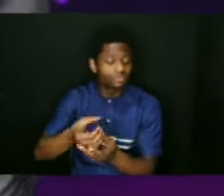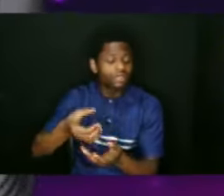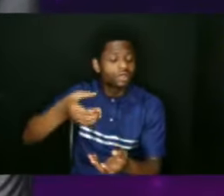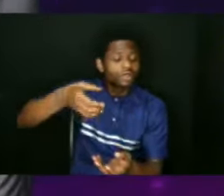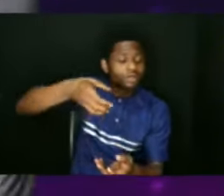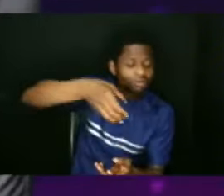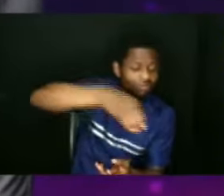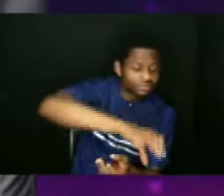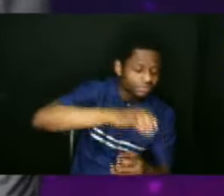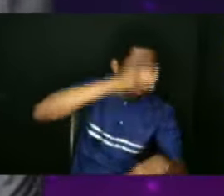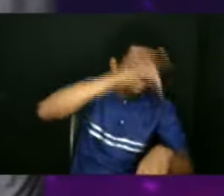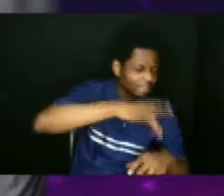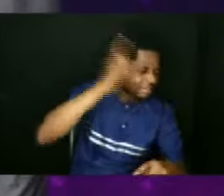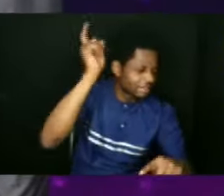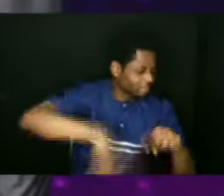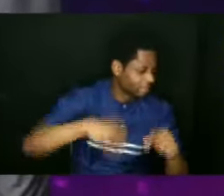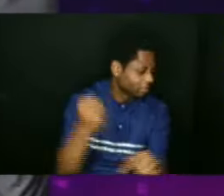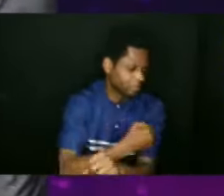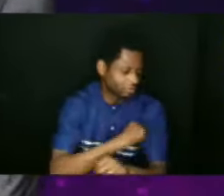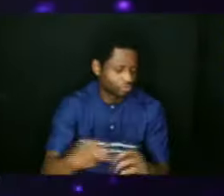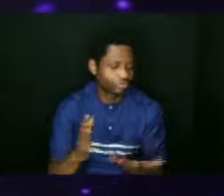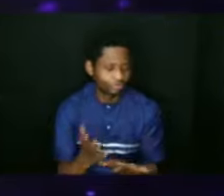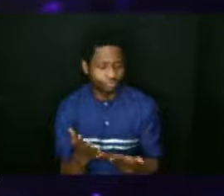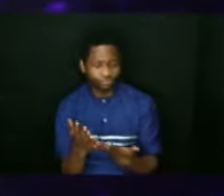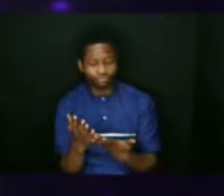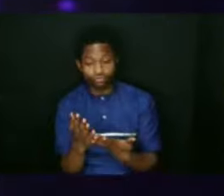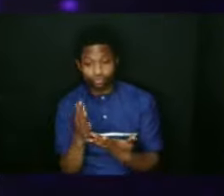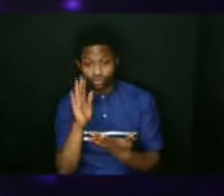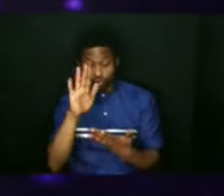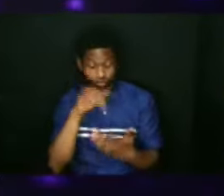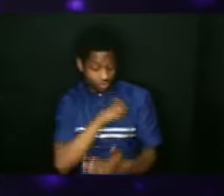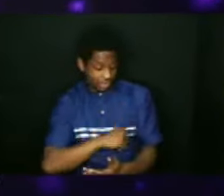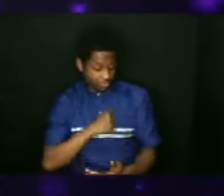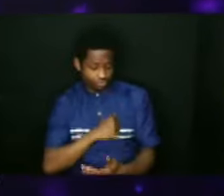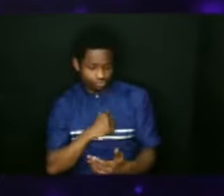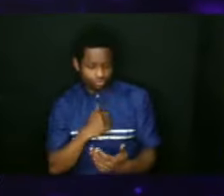values must be resistant to any outside